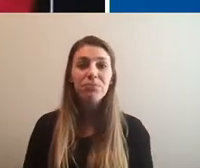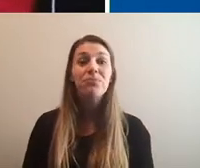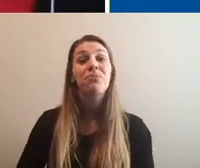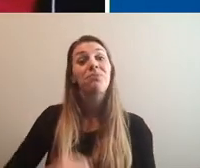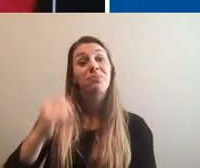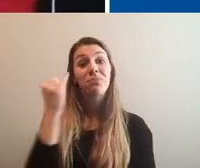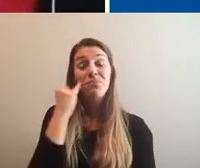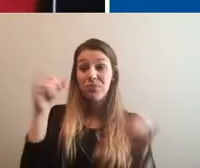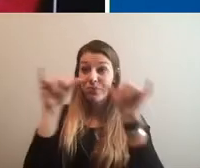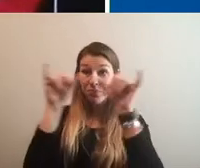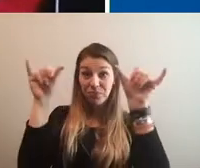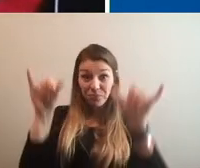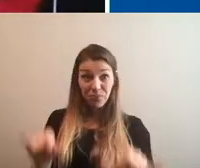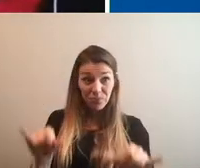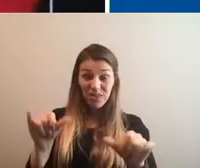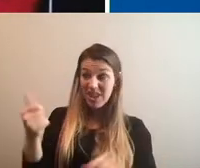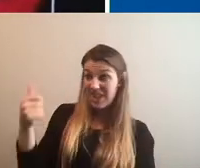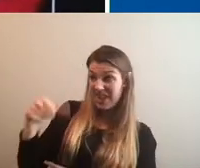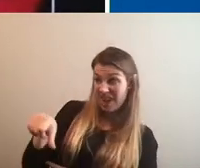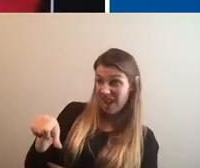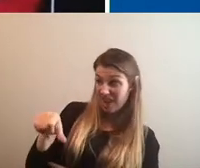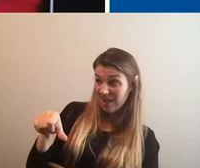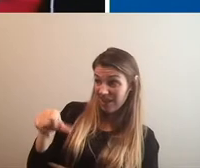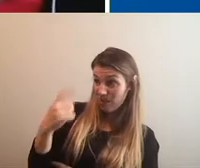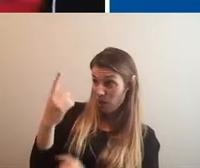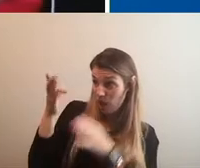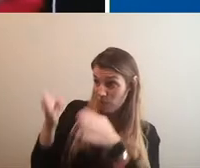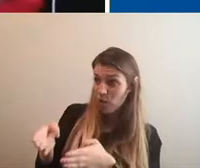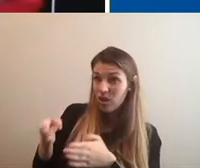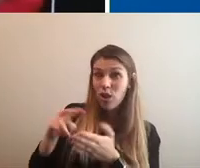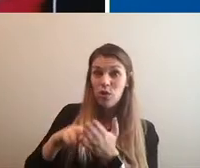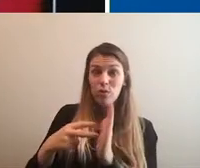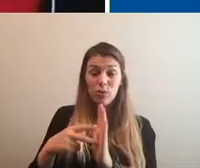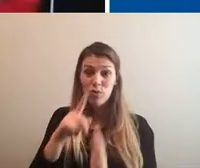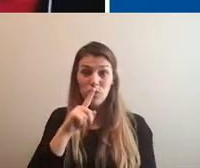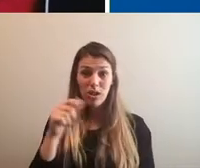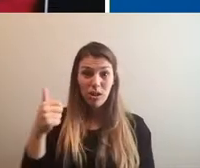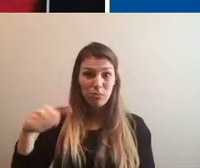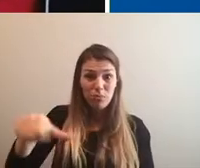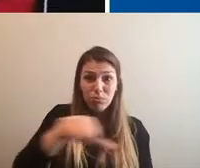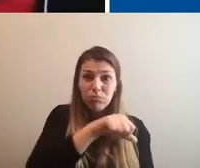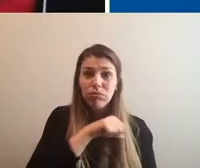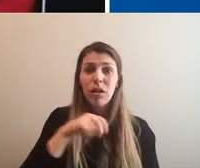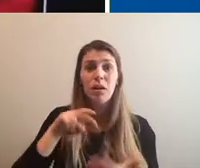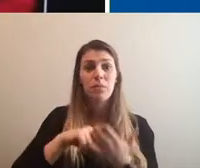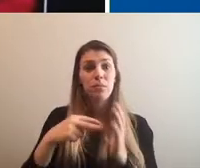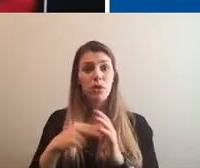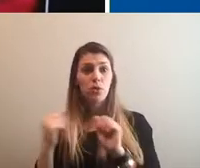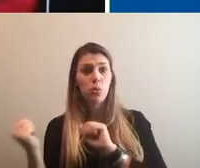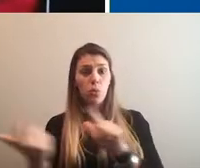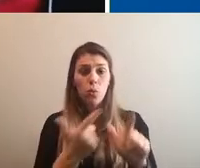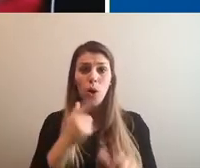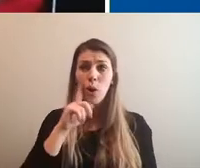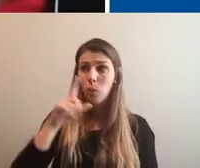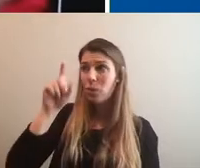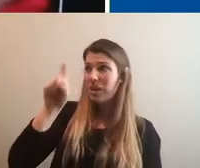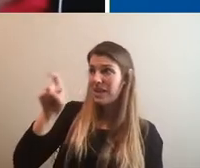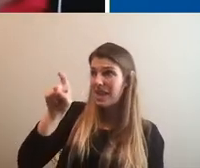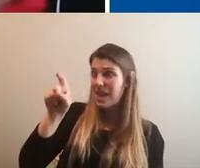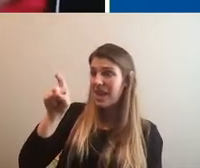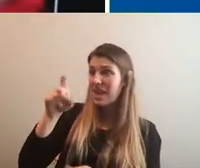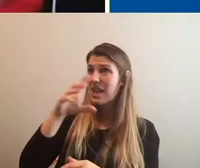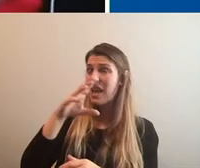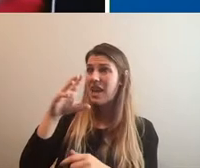system denies one of us, it denies all of us, because sooner or later, my brothers and sisters, we will all be in need of a system and vulnerable to